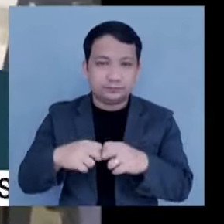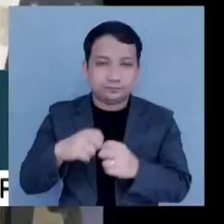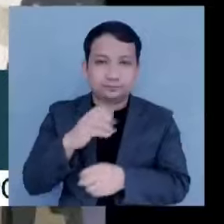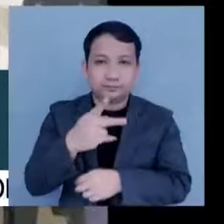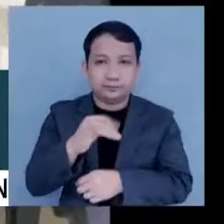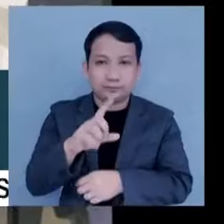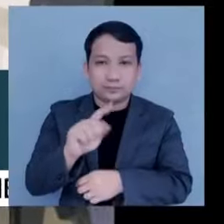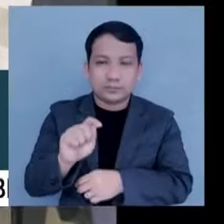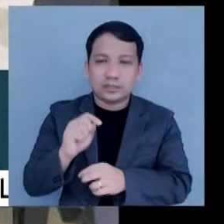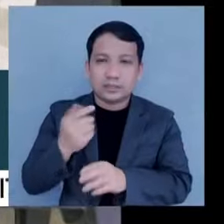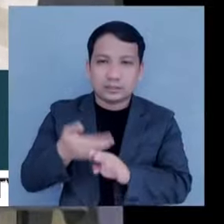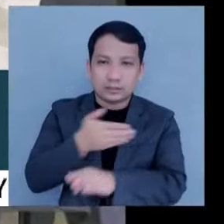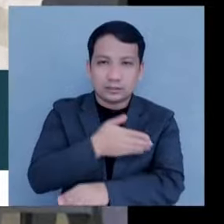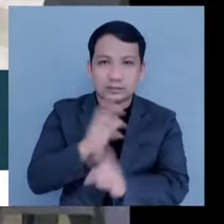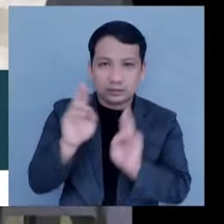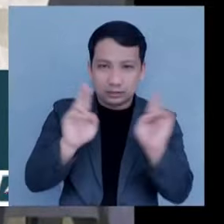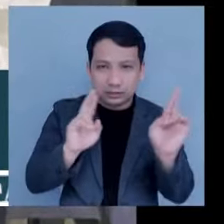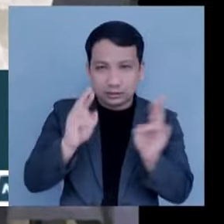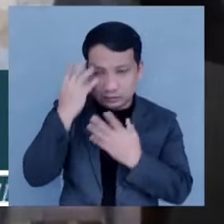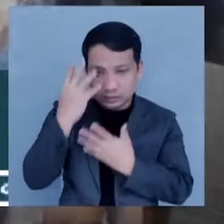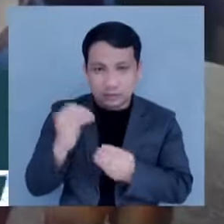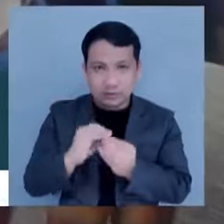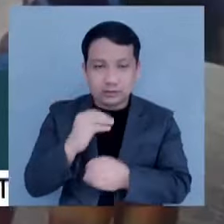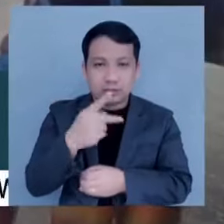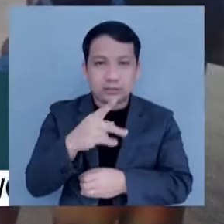ready. I have to remember,